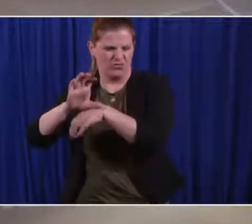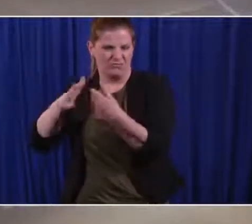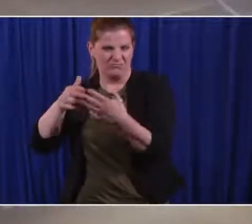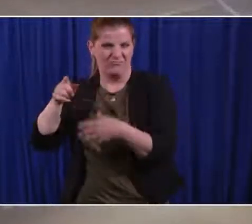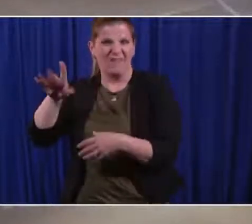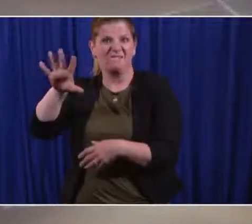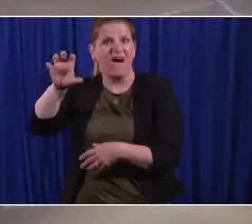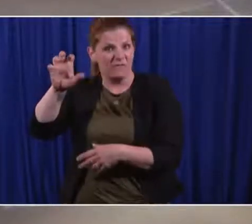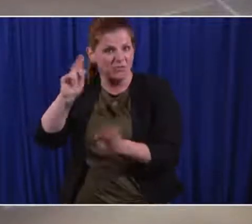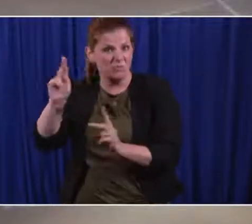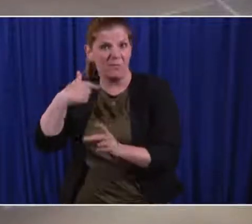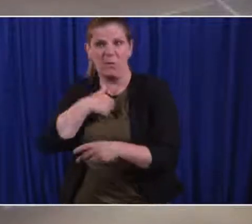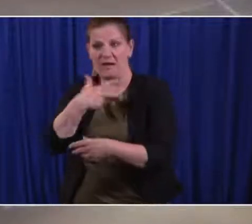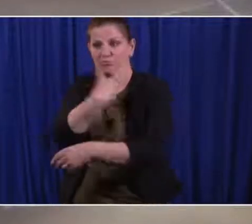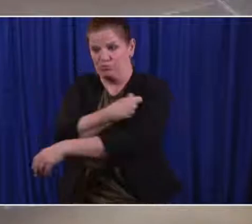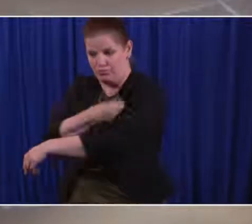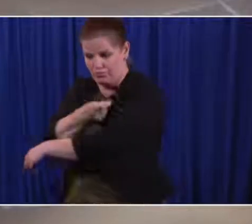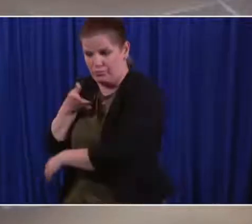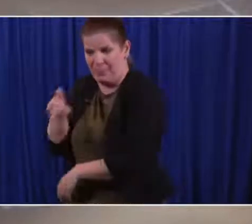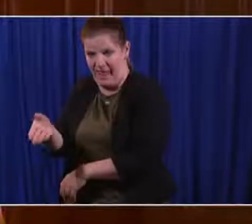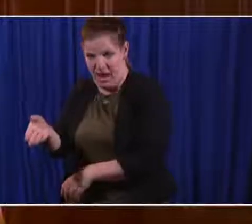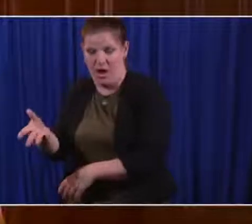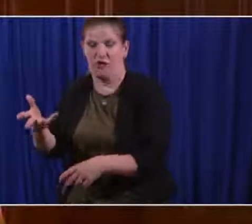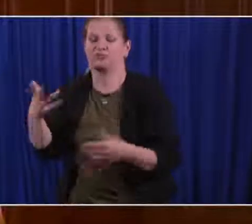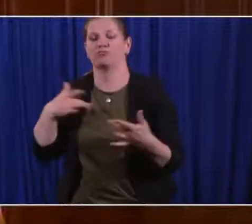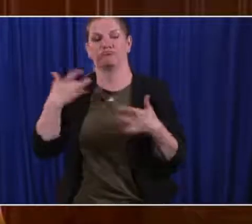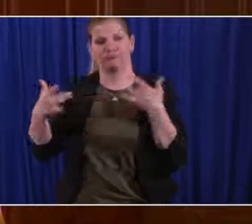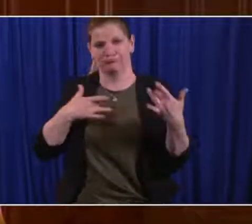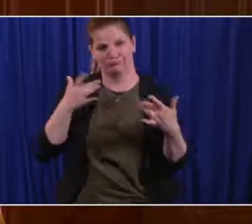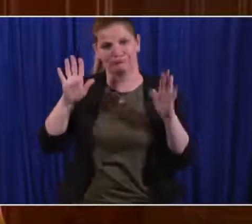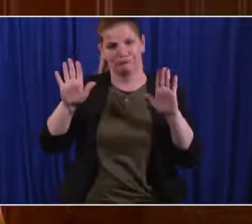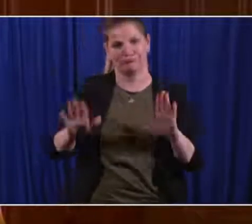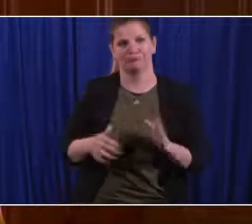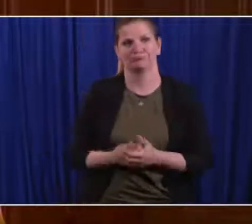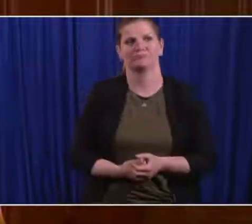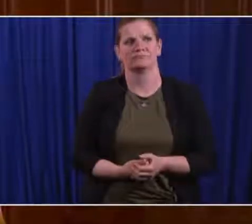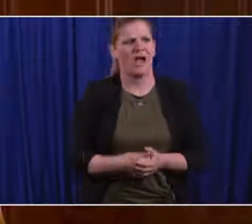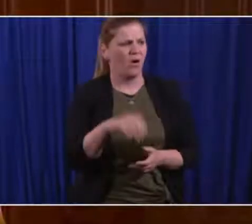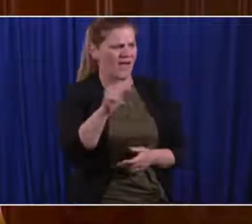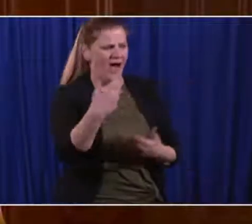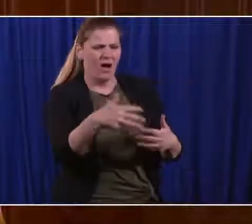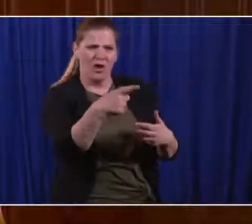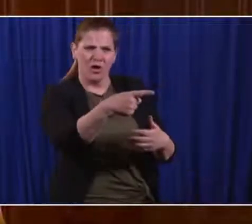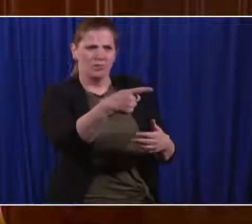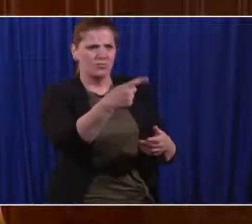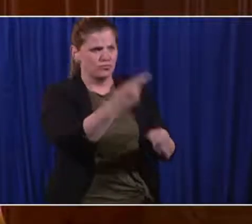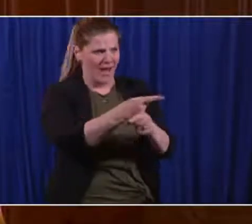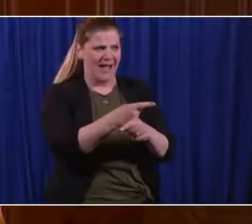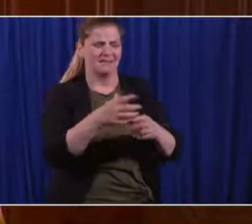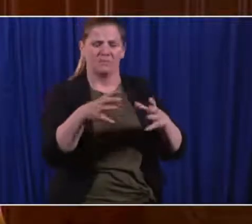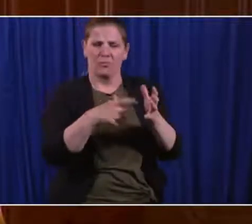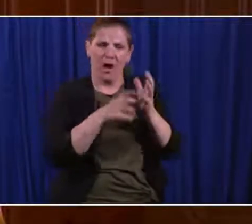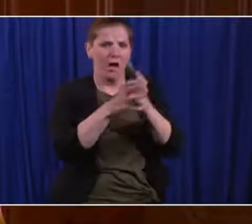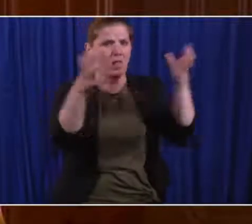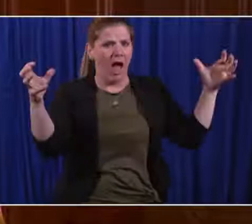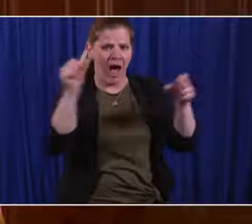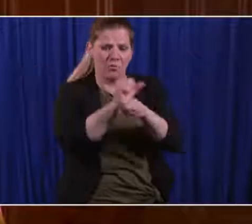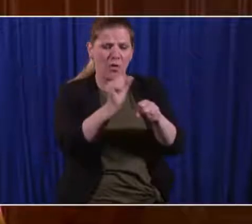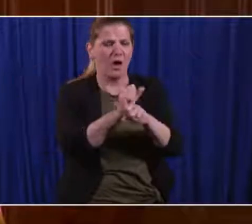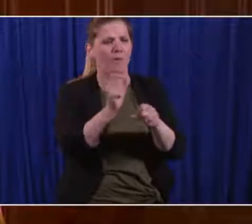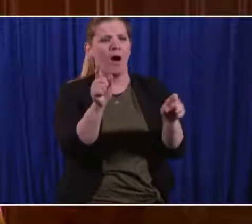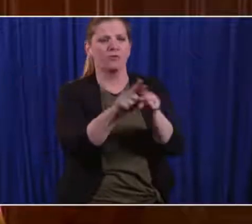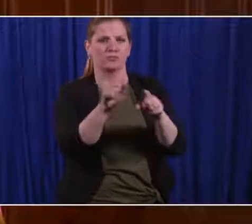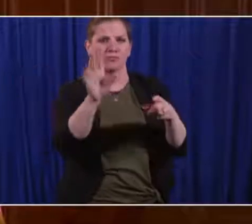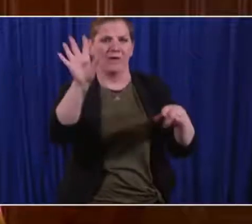very exciting up here, Governor. Well, it's a real team effort. It's a local effort. It's a state effort. It's a federal effort.